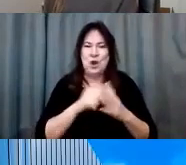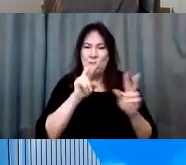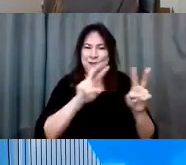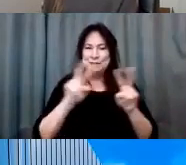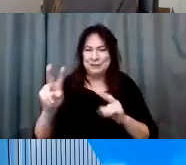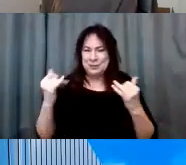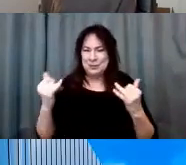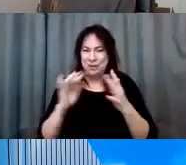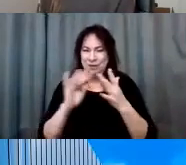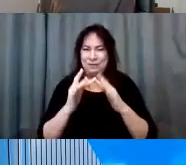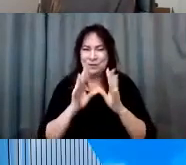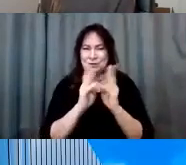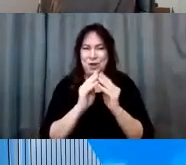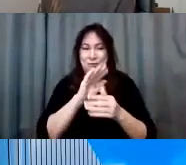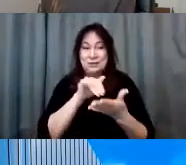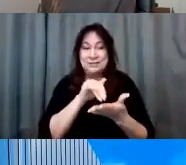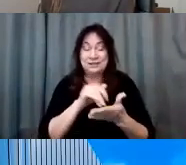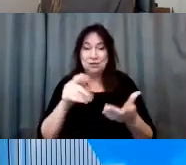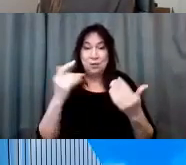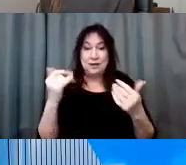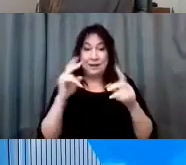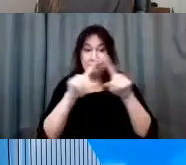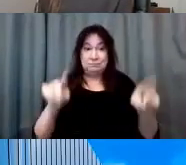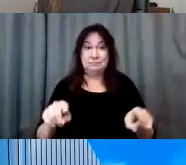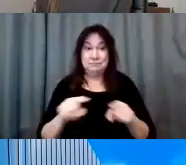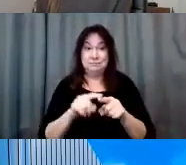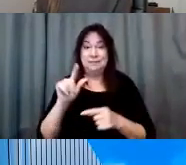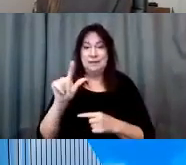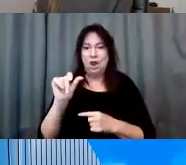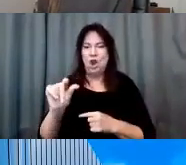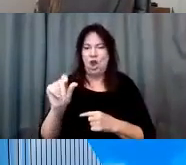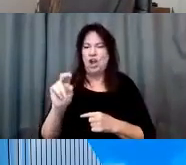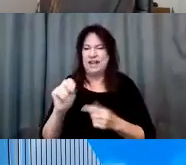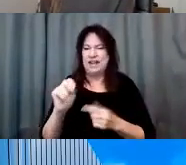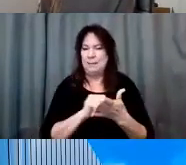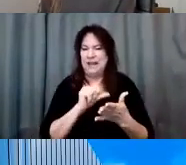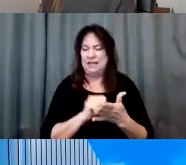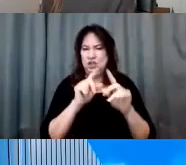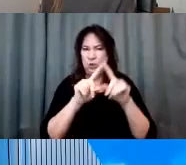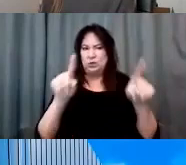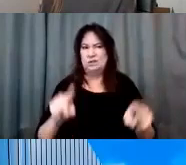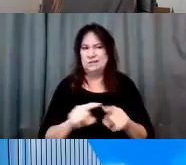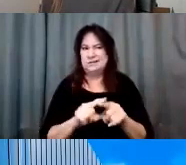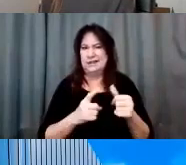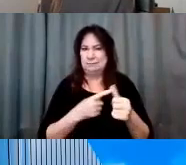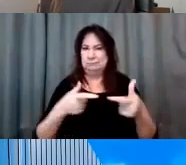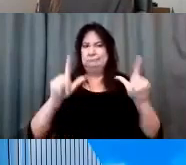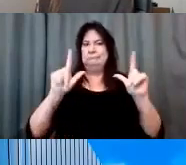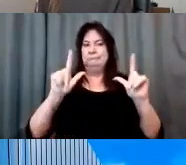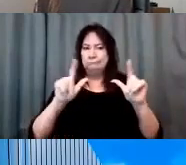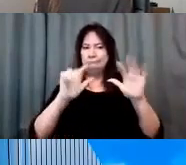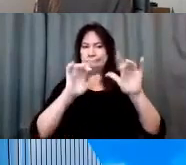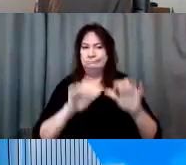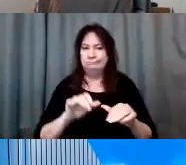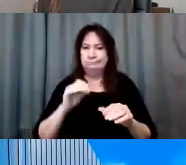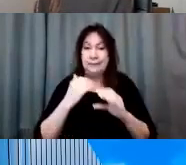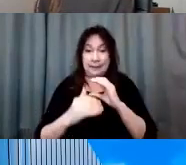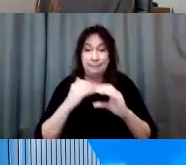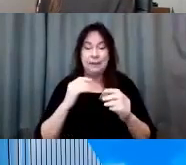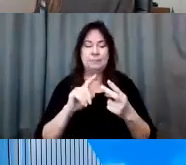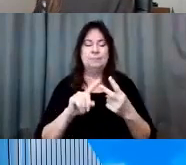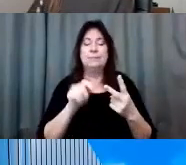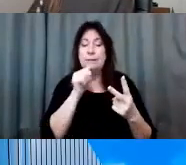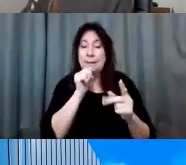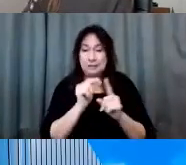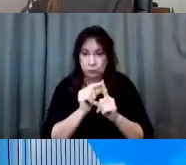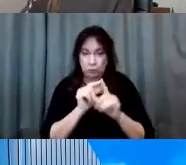Center. On the screen right now is the login page, so you will have the opportunity to enter your email and password